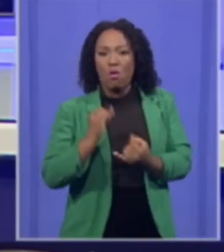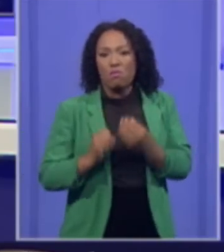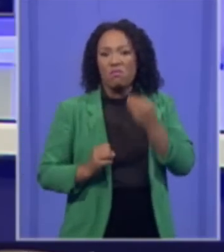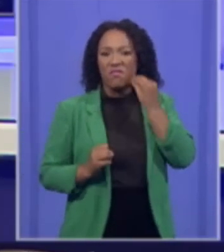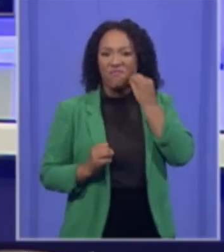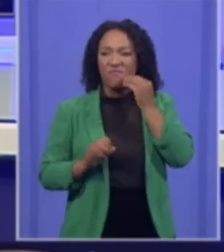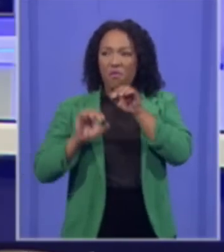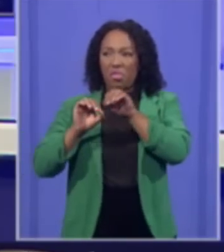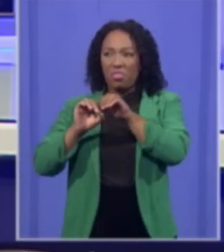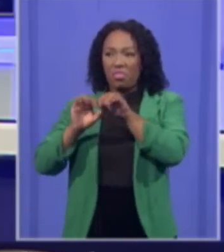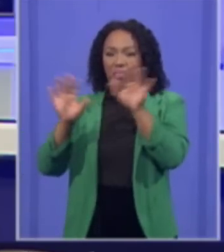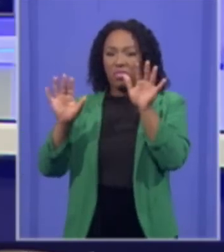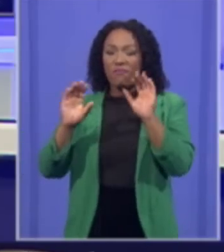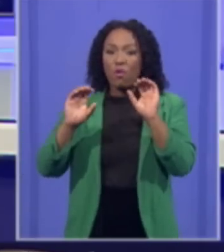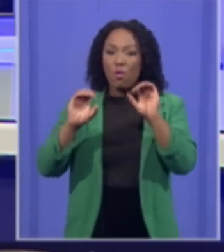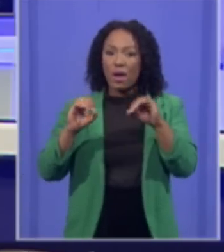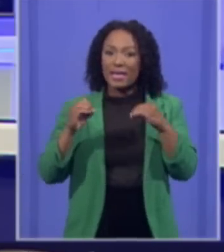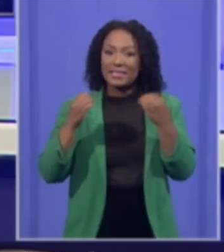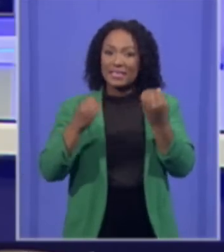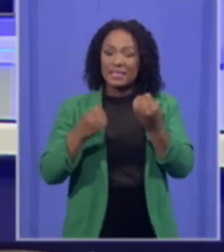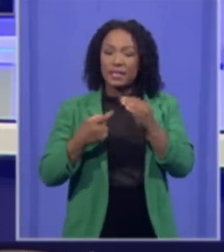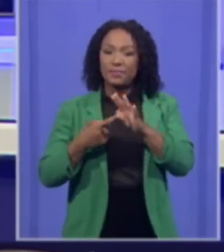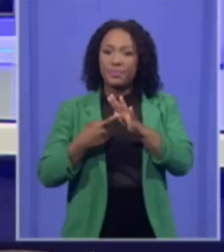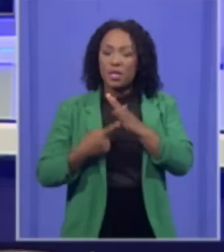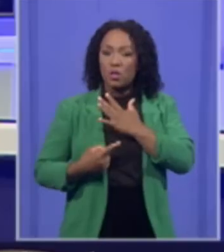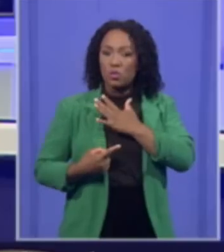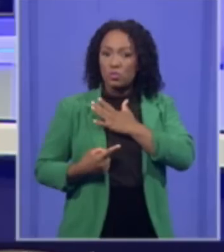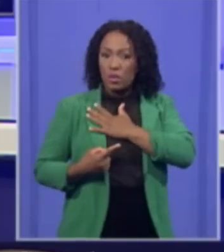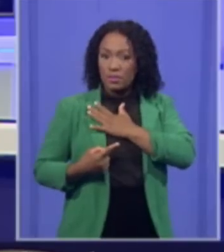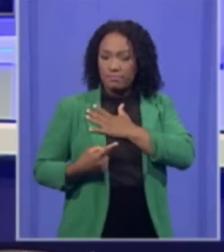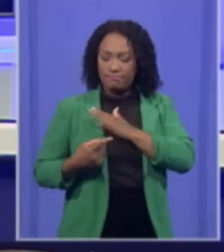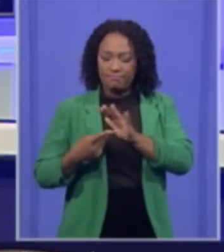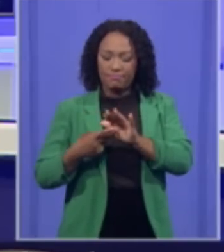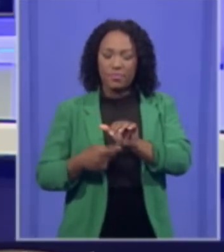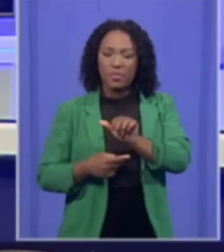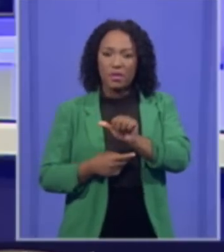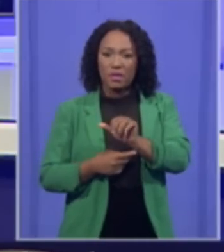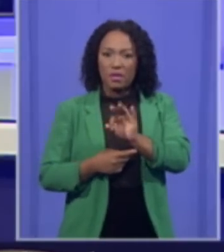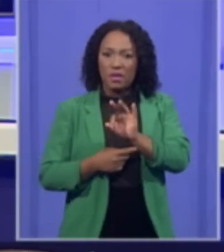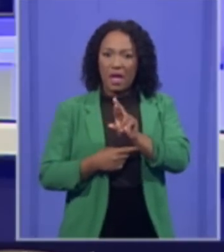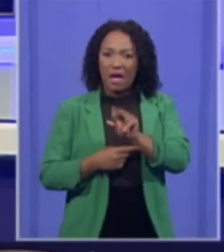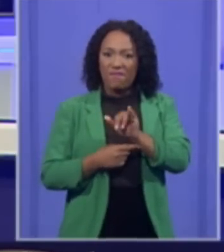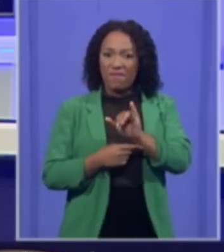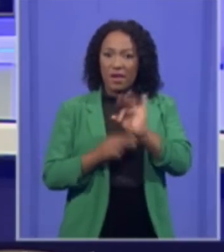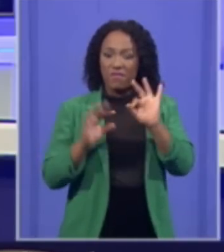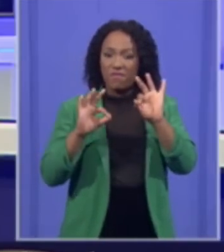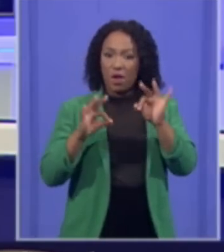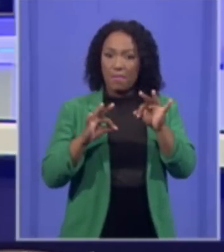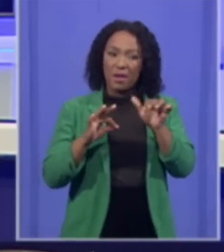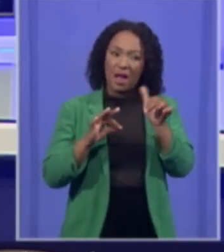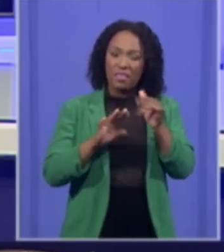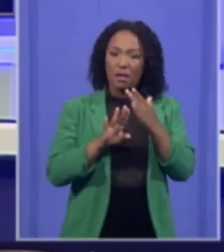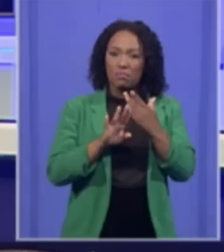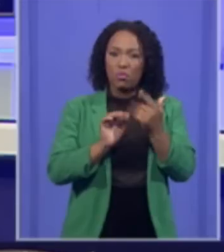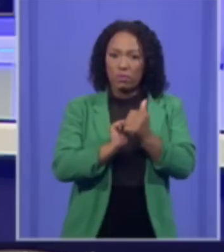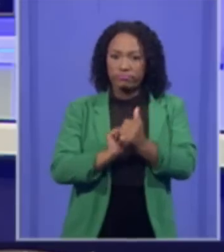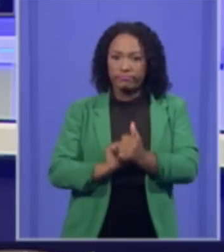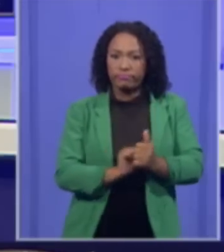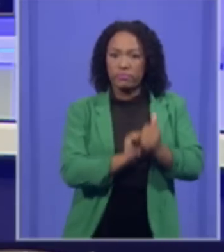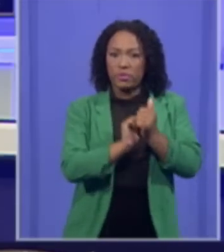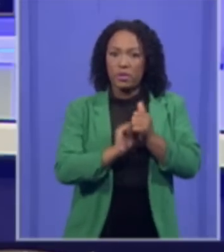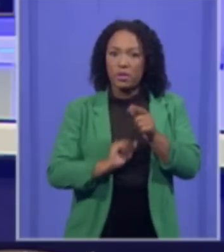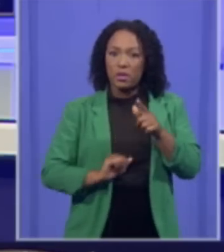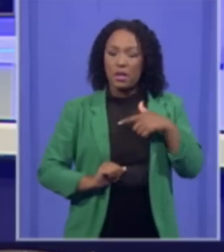dirilwego ke boetapele bja Solidarity le AfriForum le badirišani mmogo le bona. Se go ya ka tona kantorong ya